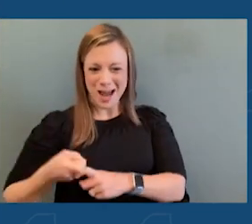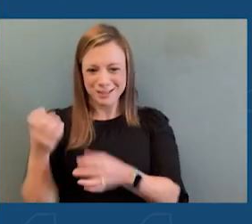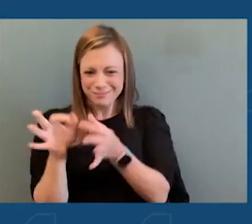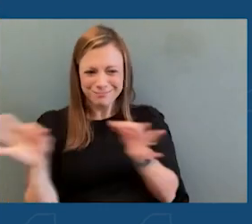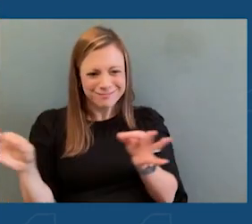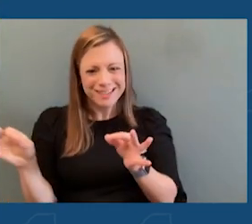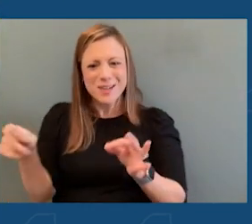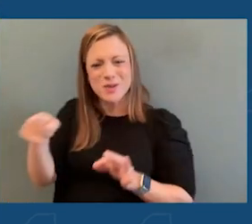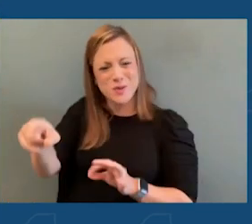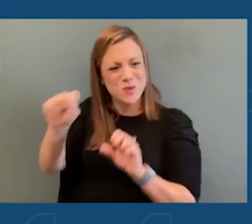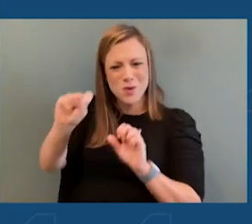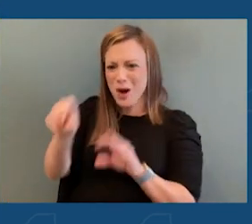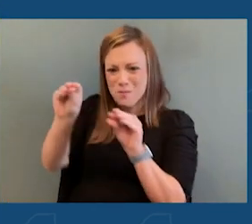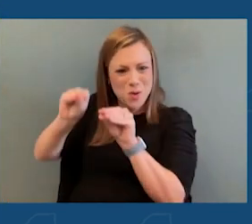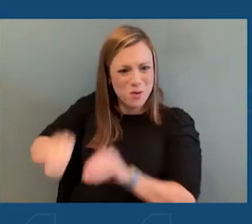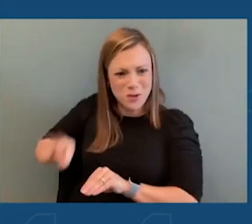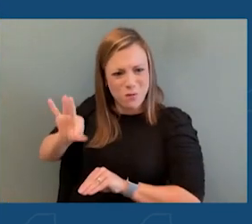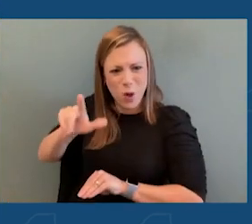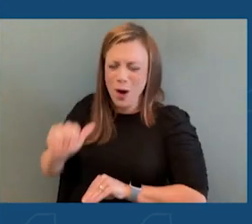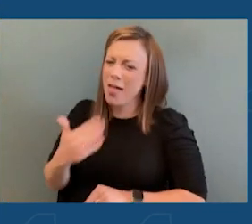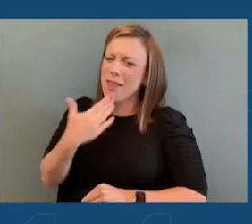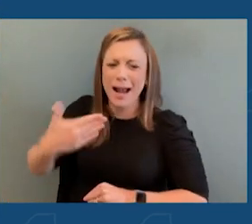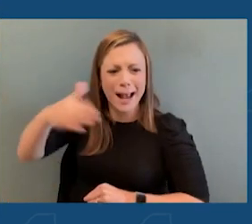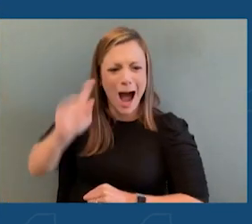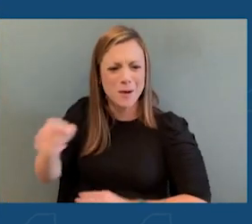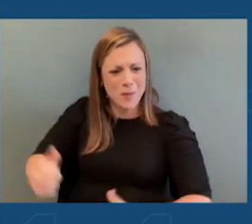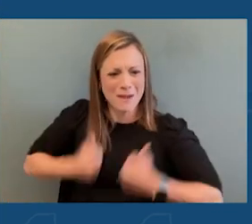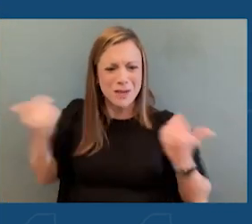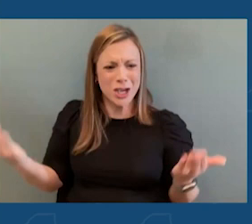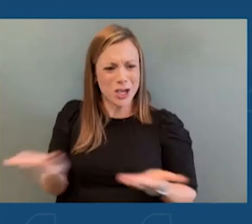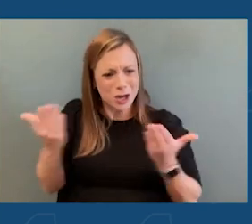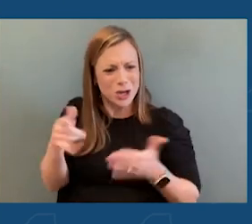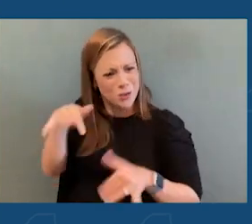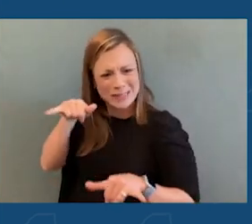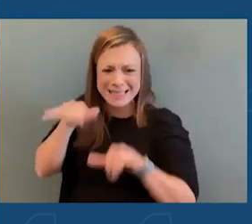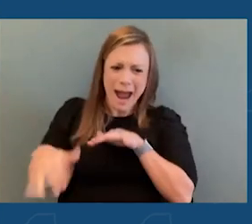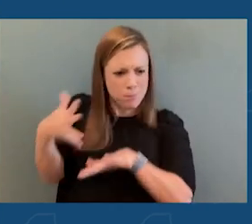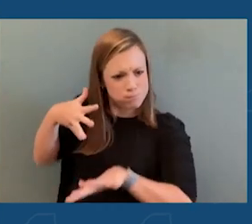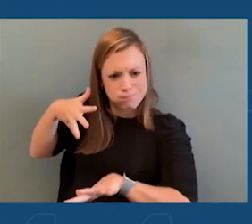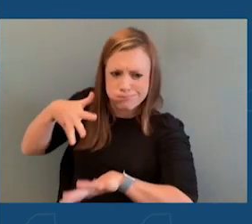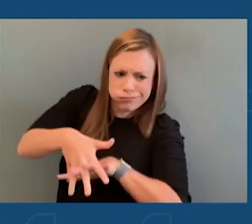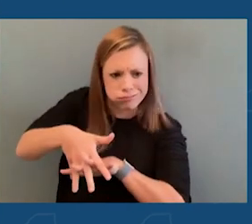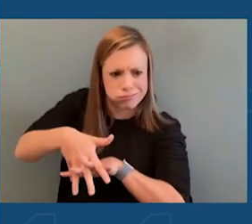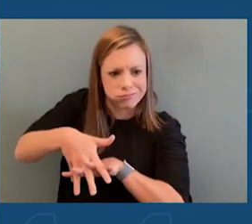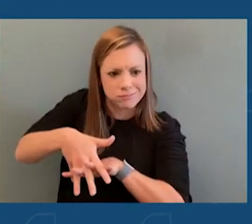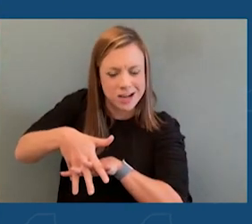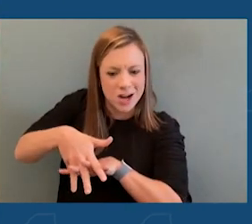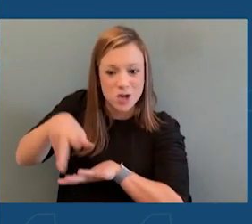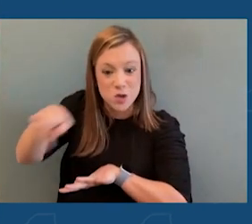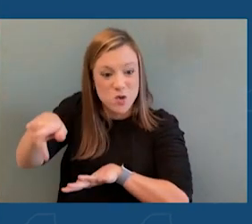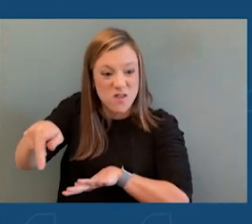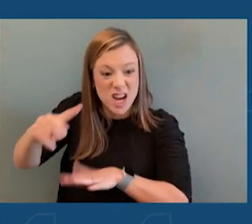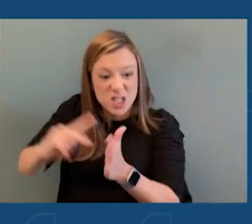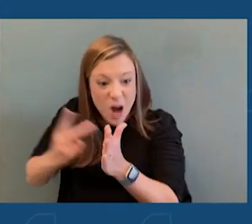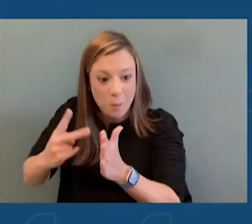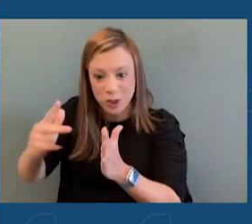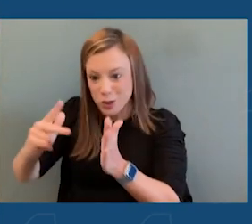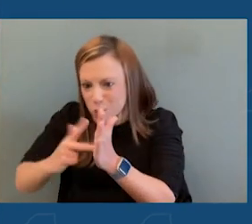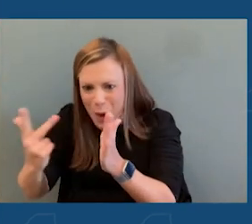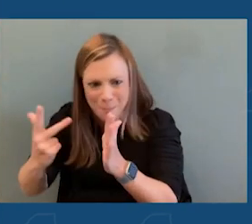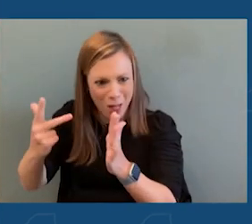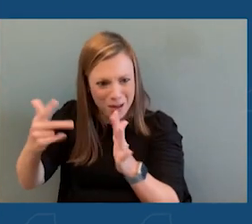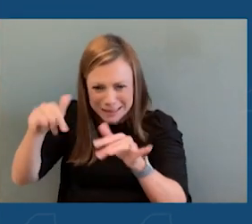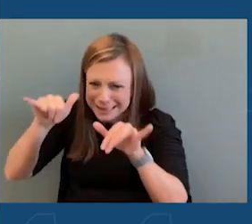Florida or something. You have stayed here. You have doubled and tripled down. You are supporting